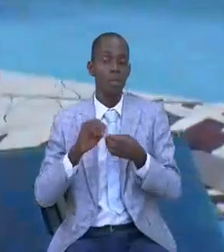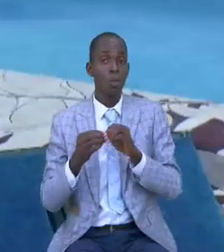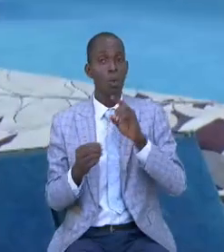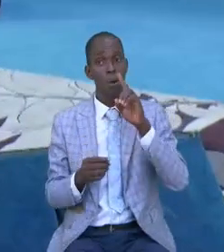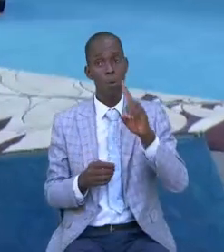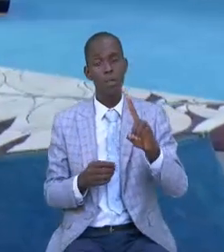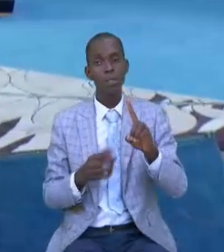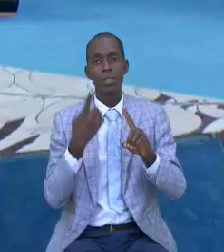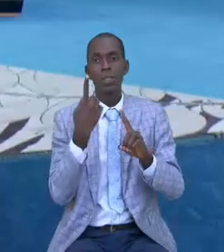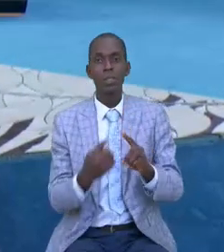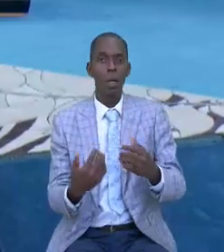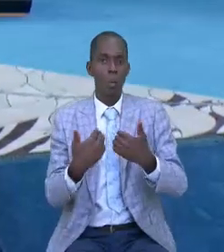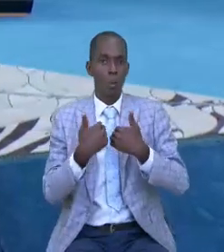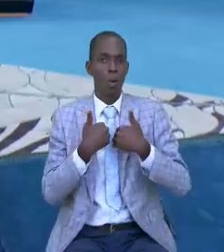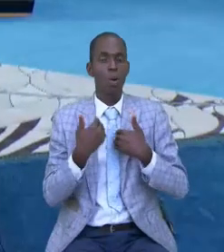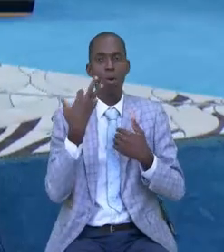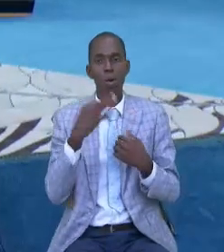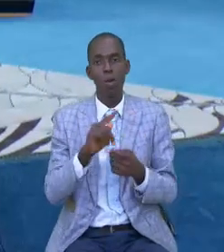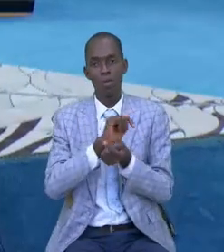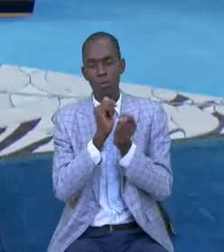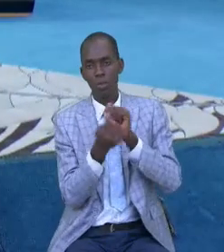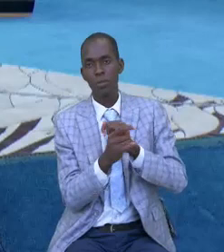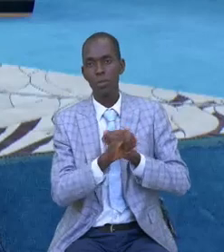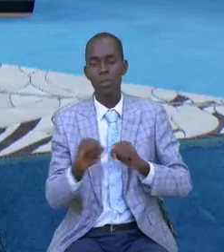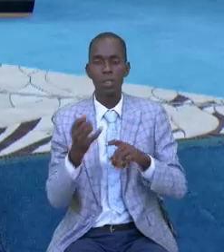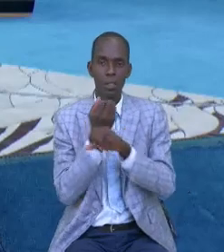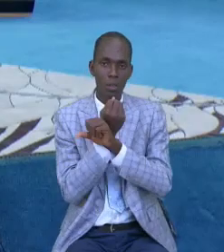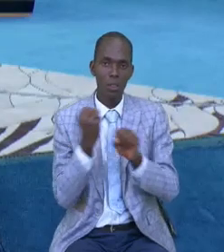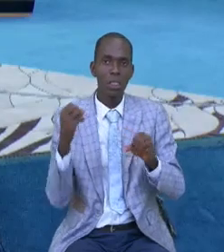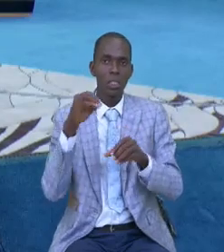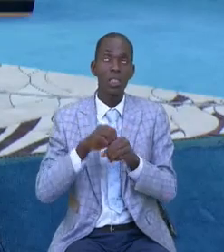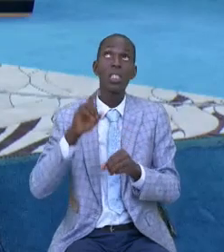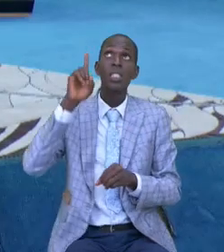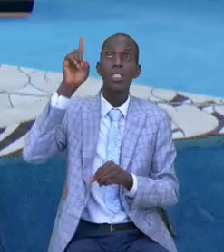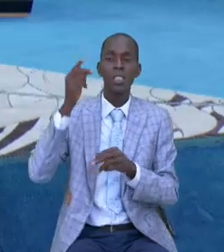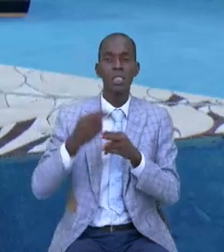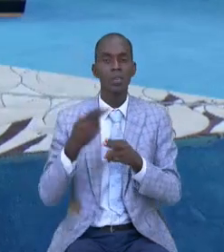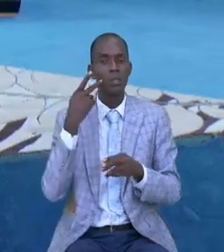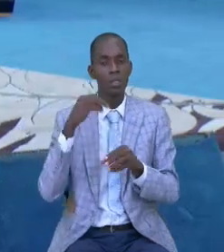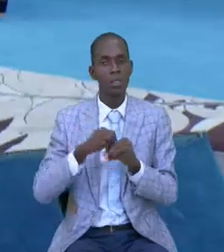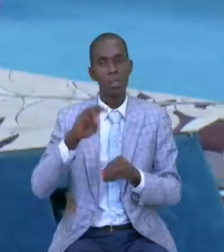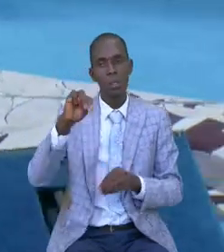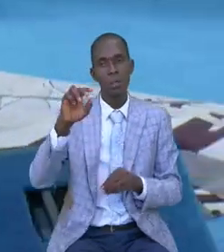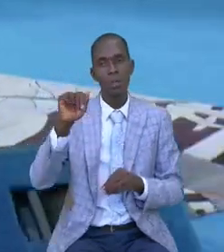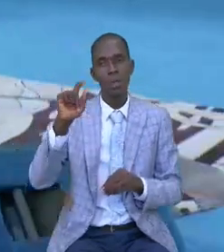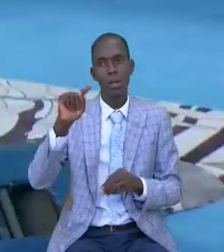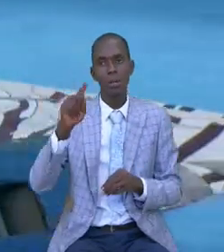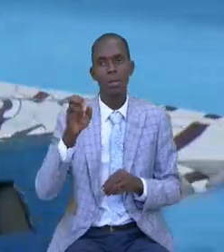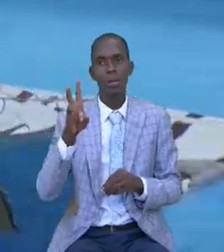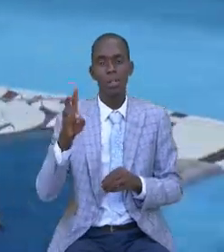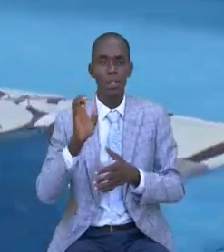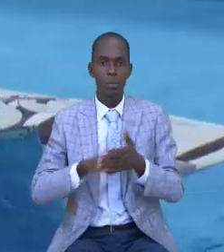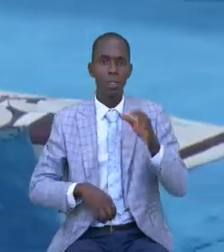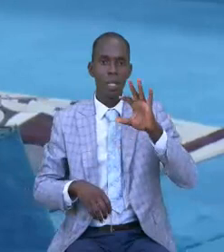Number one, the possession of transforming salvation in his name. Matthew chapter 1, we're looking at verse